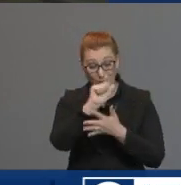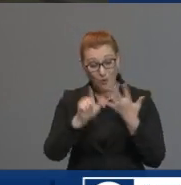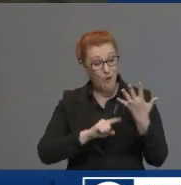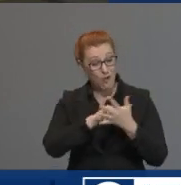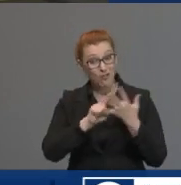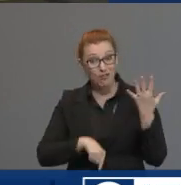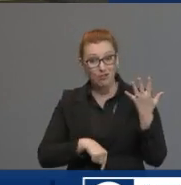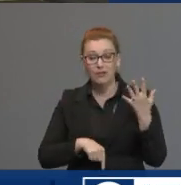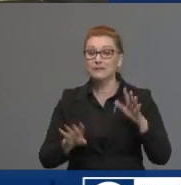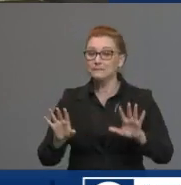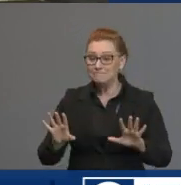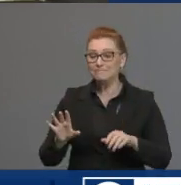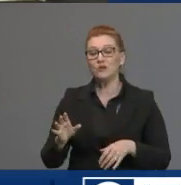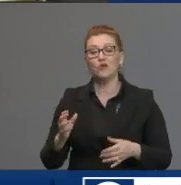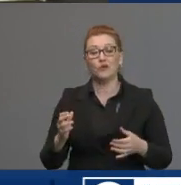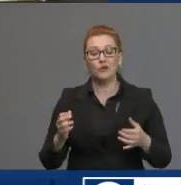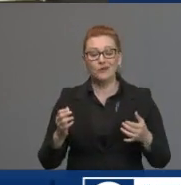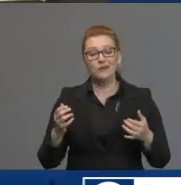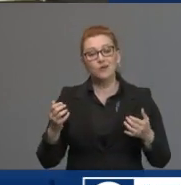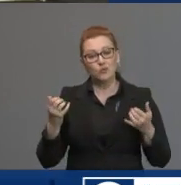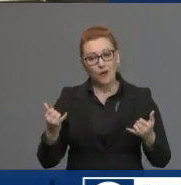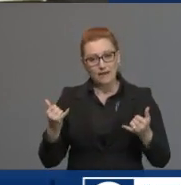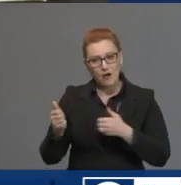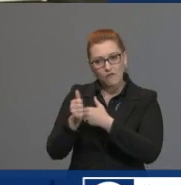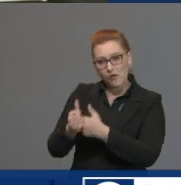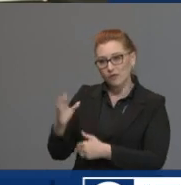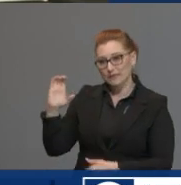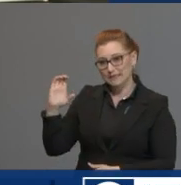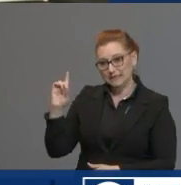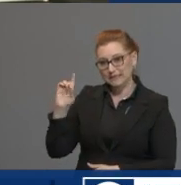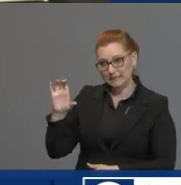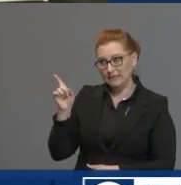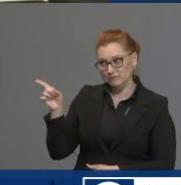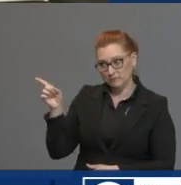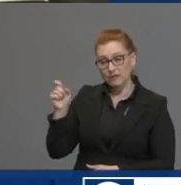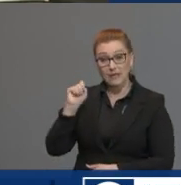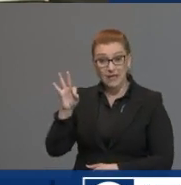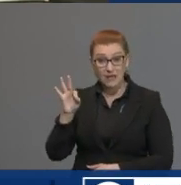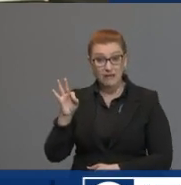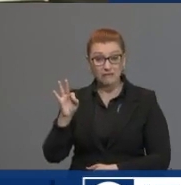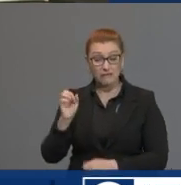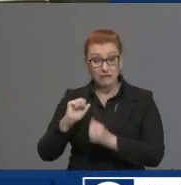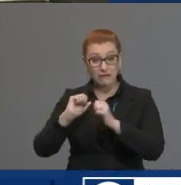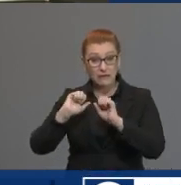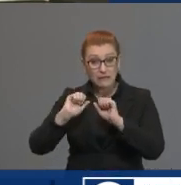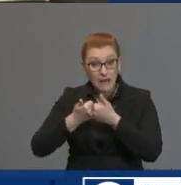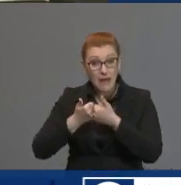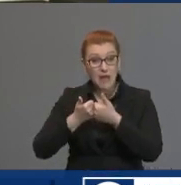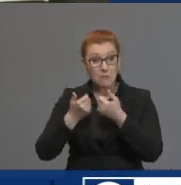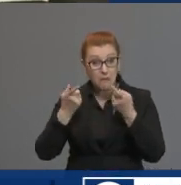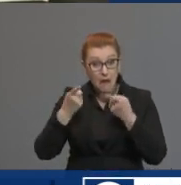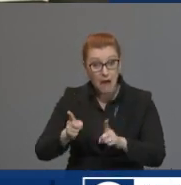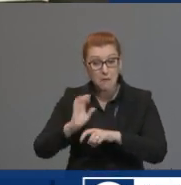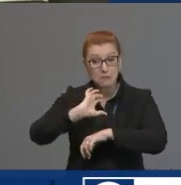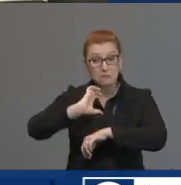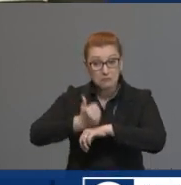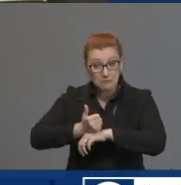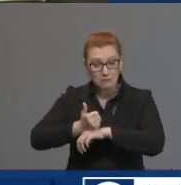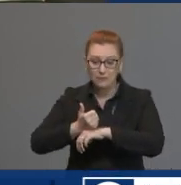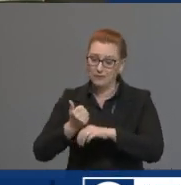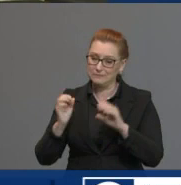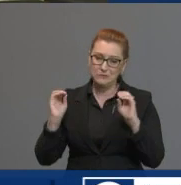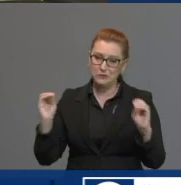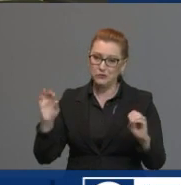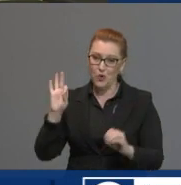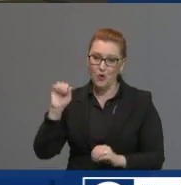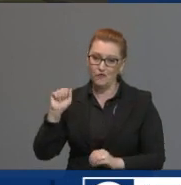It would be at this point in time, according to the CDC guidelines, without fans. But according to Dr. Chris, from a